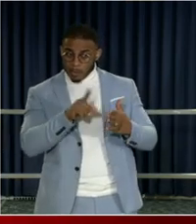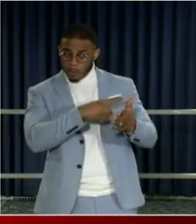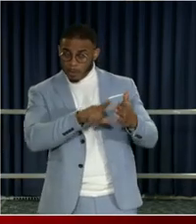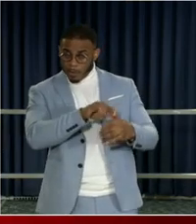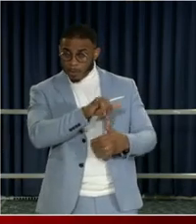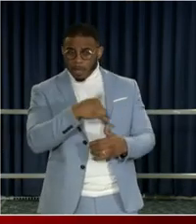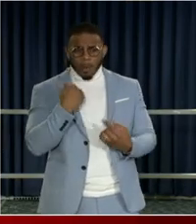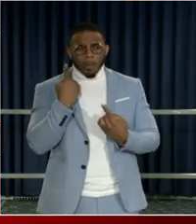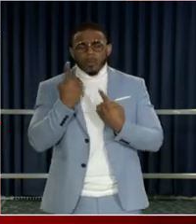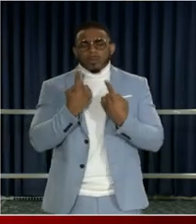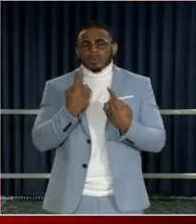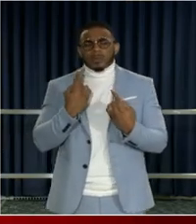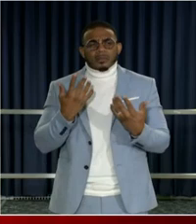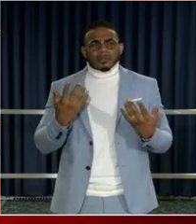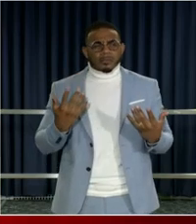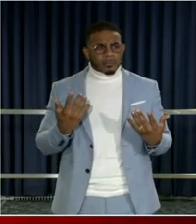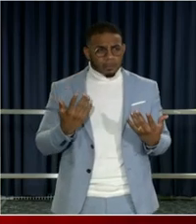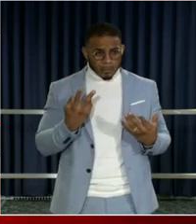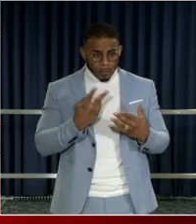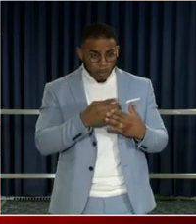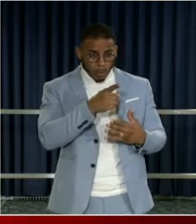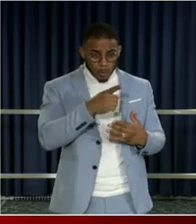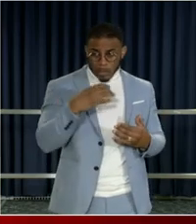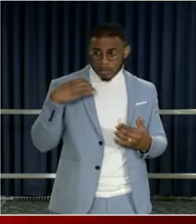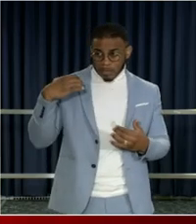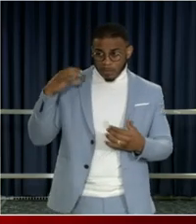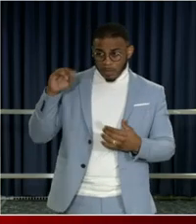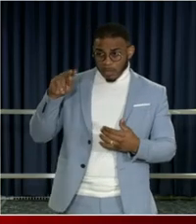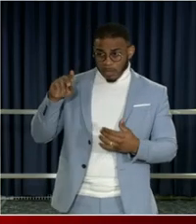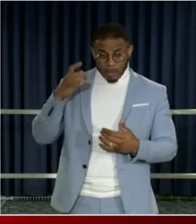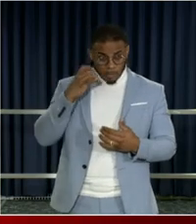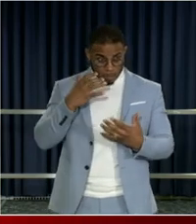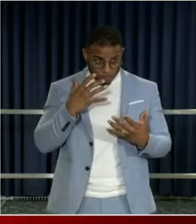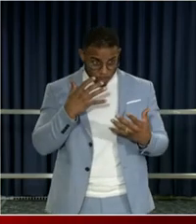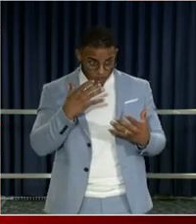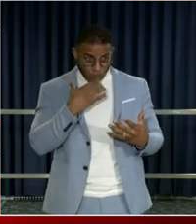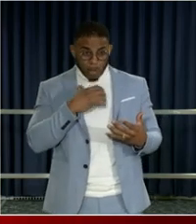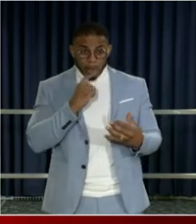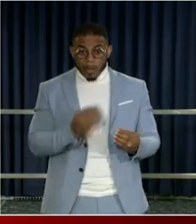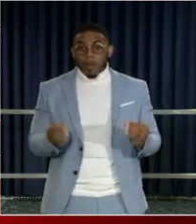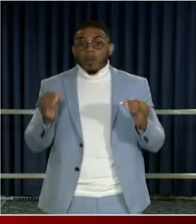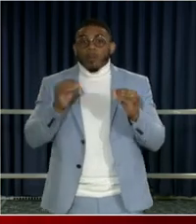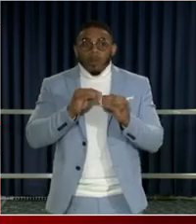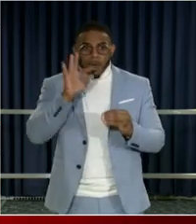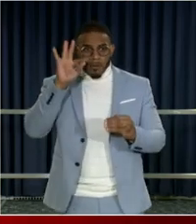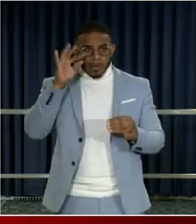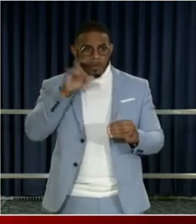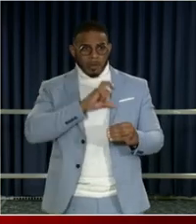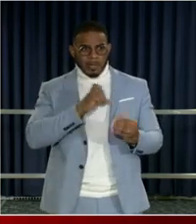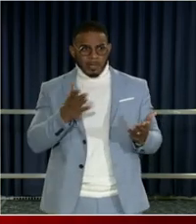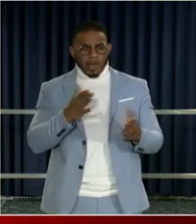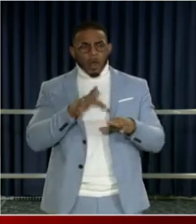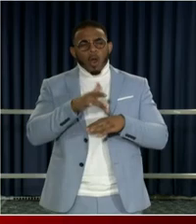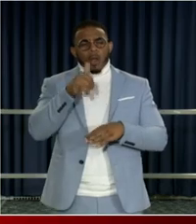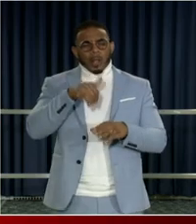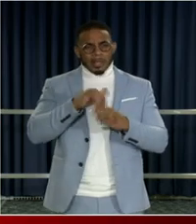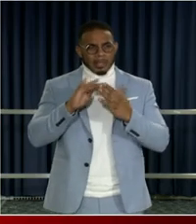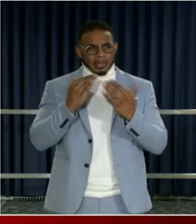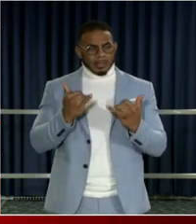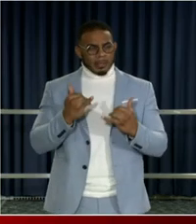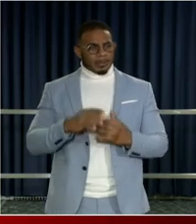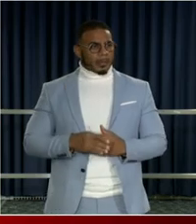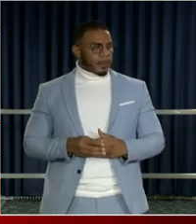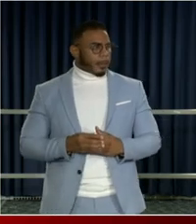that. But I'm wondering, to both you and Chief Conti, if you wish that there had been more of a federal police presence earlier in the city